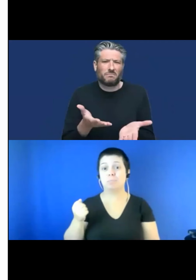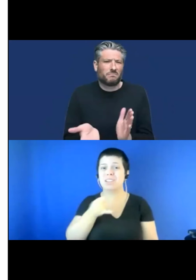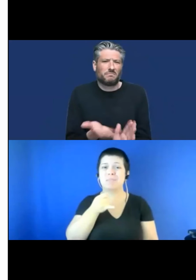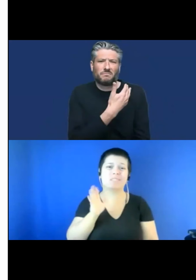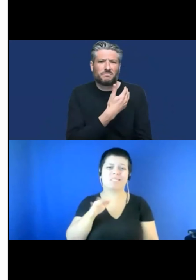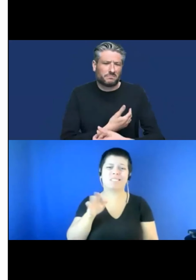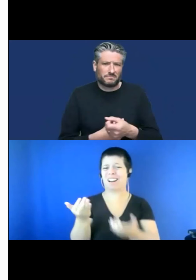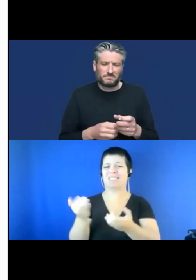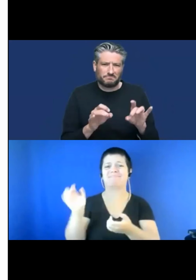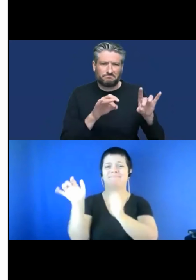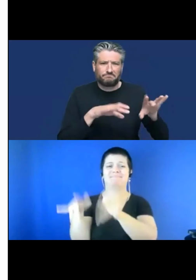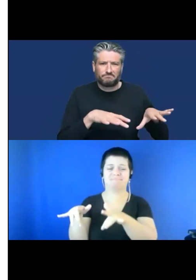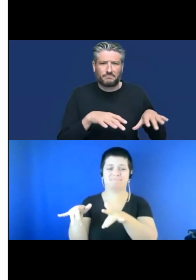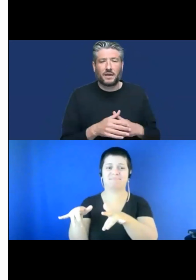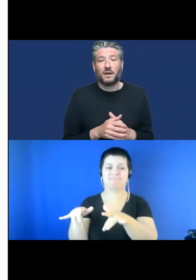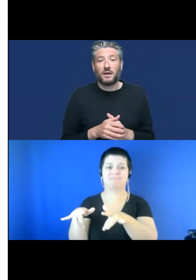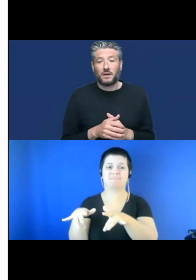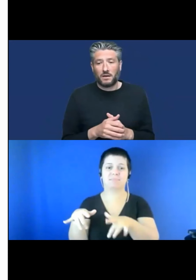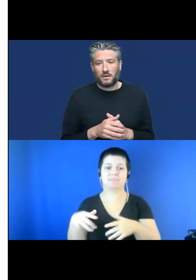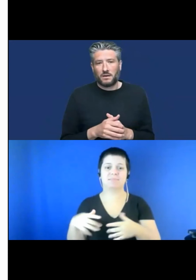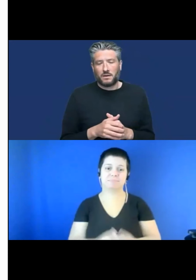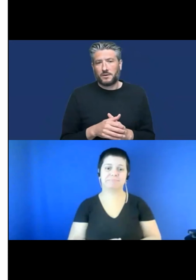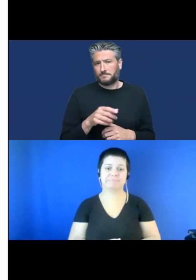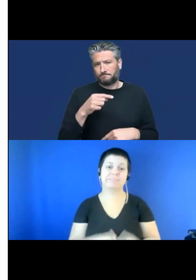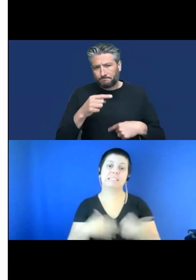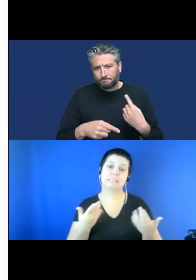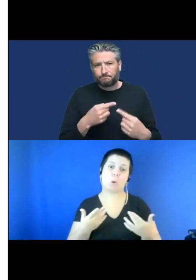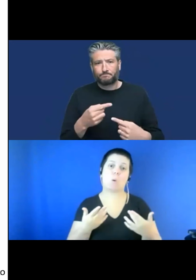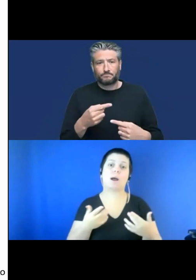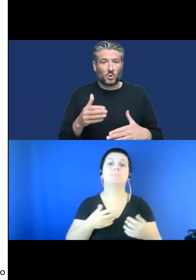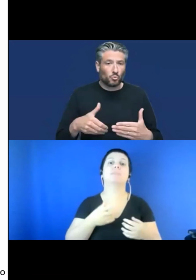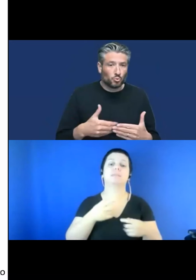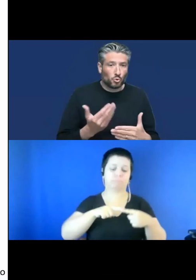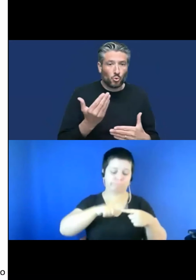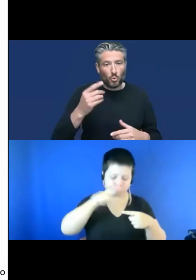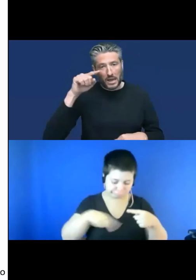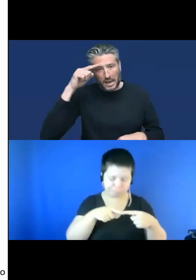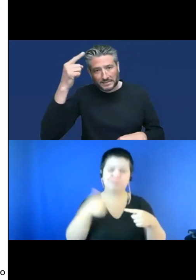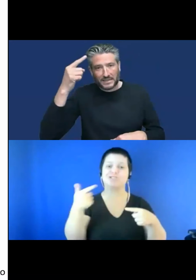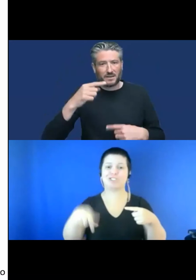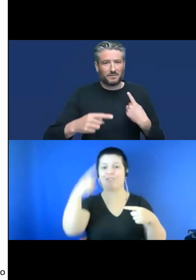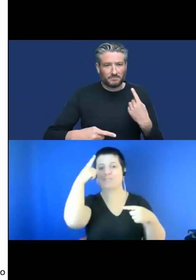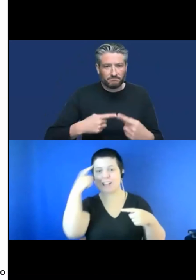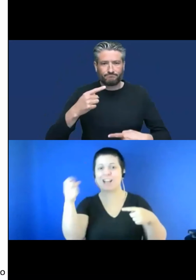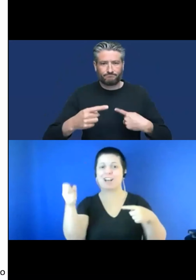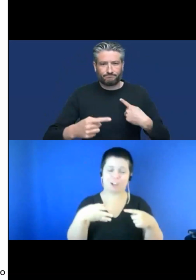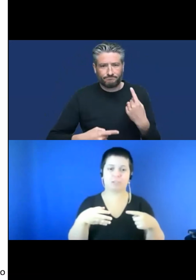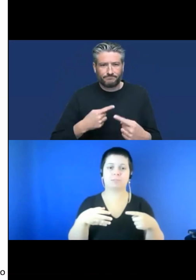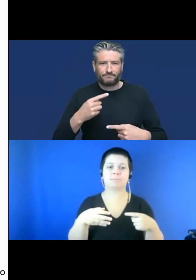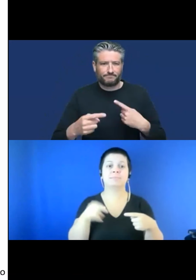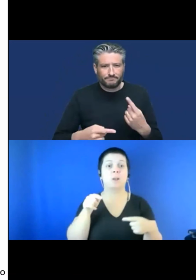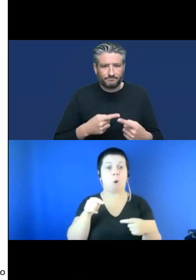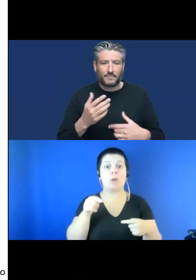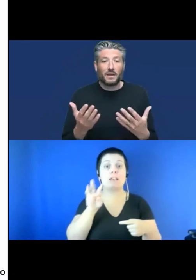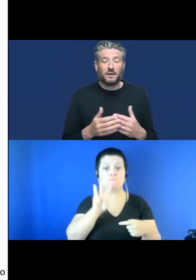times this cycle begins with generating new ideas for new development. We've recently reviewed some of this information